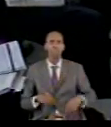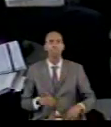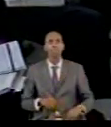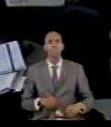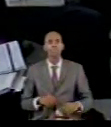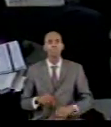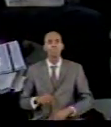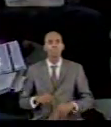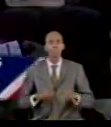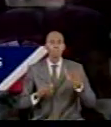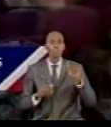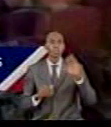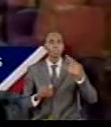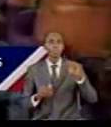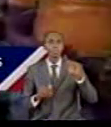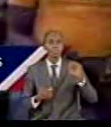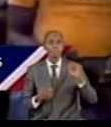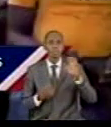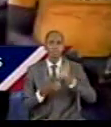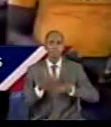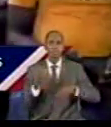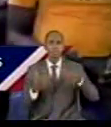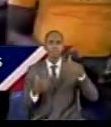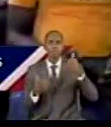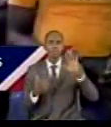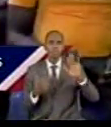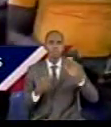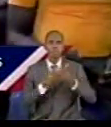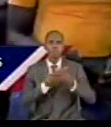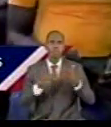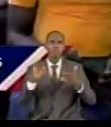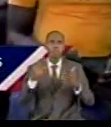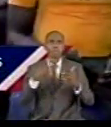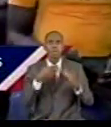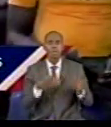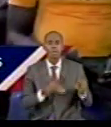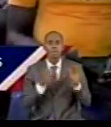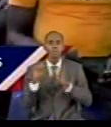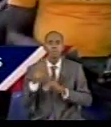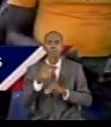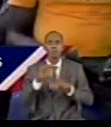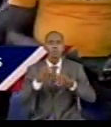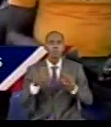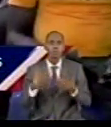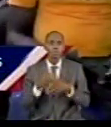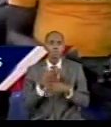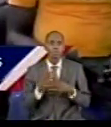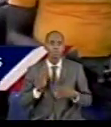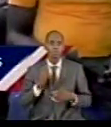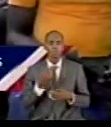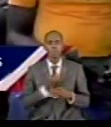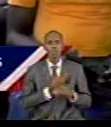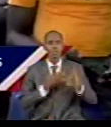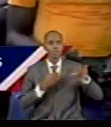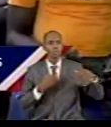verse 9. And put no difference between us Jews and them